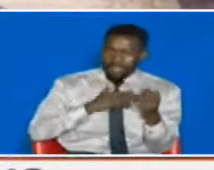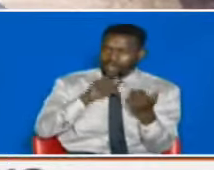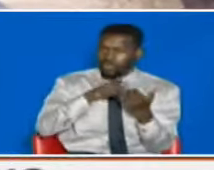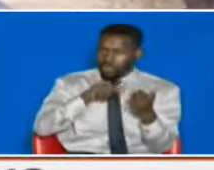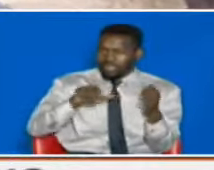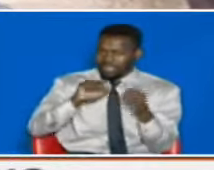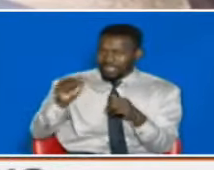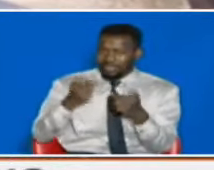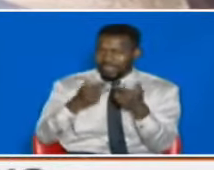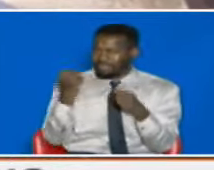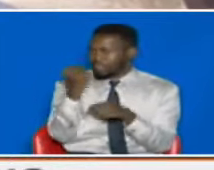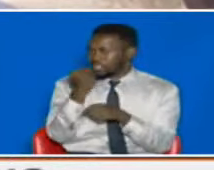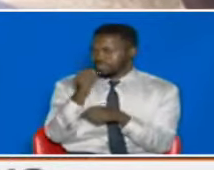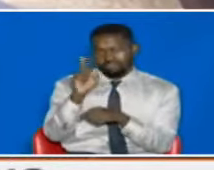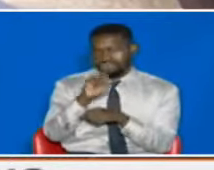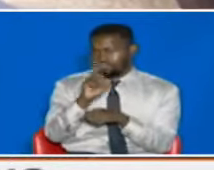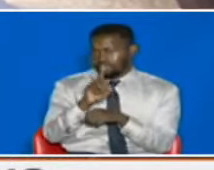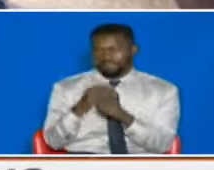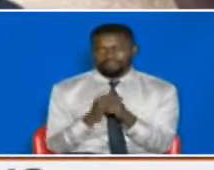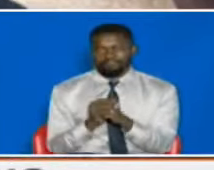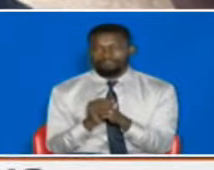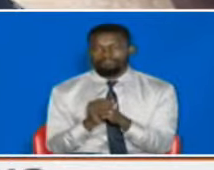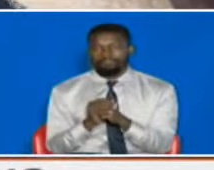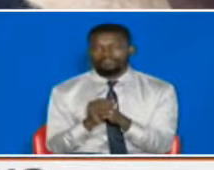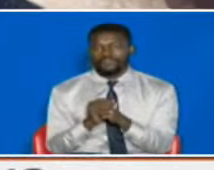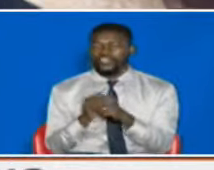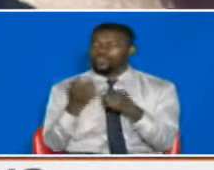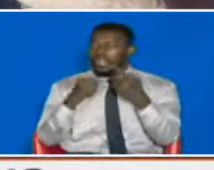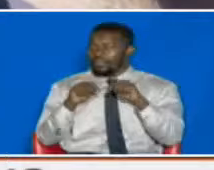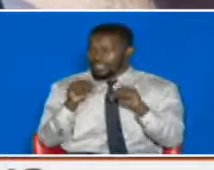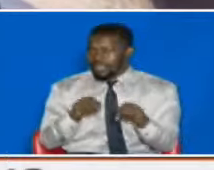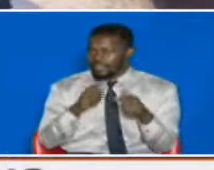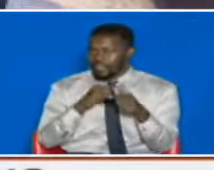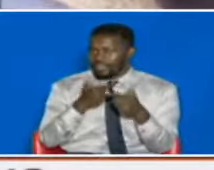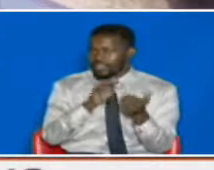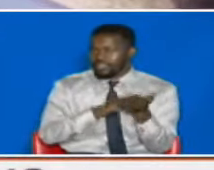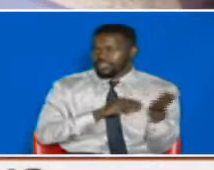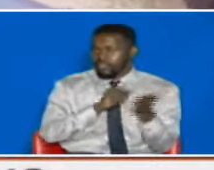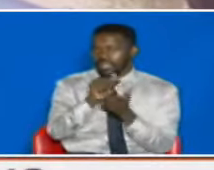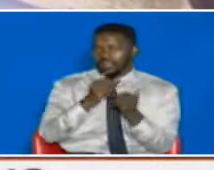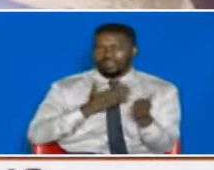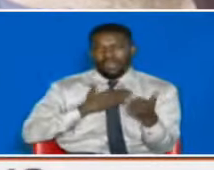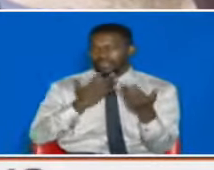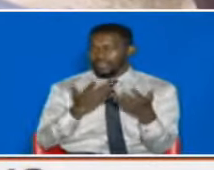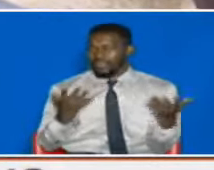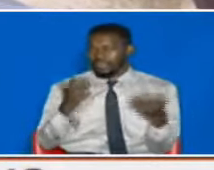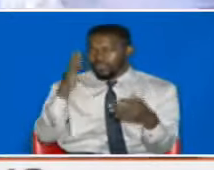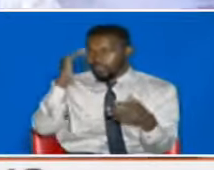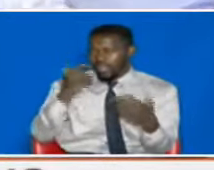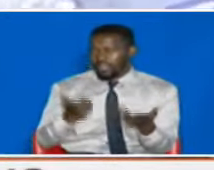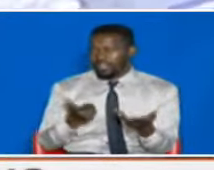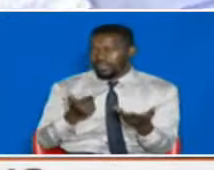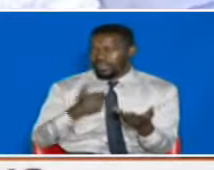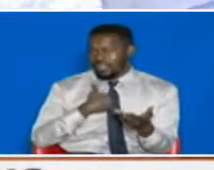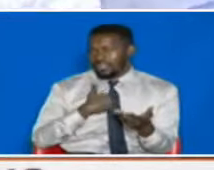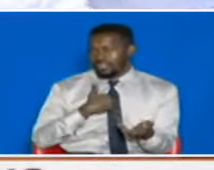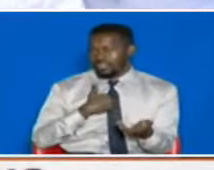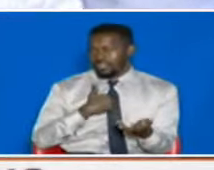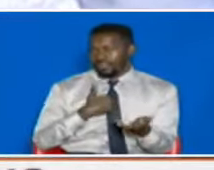bring politics into this, to come here and hurt Wangamati family just because of weekly for Fula Wangamati. I'm